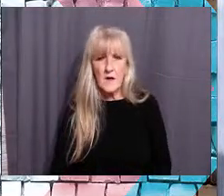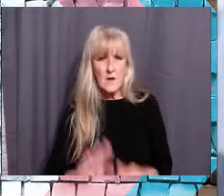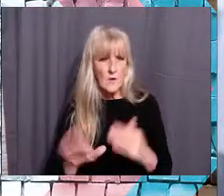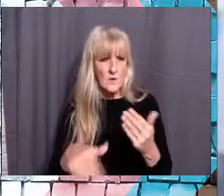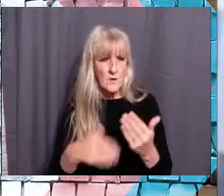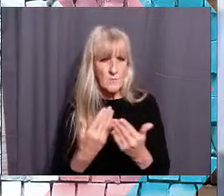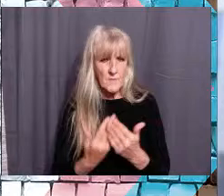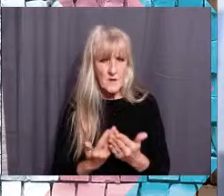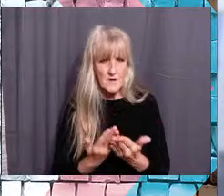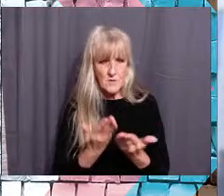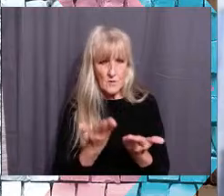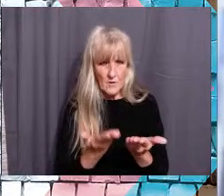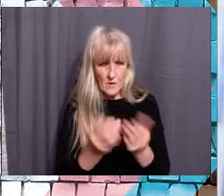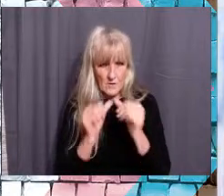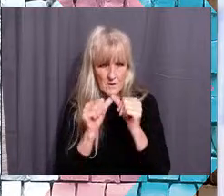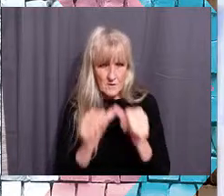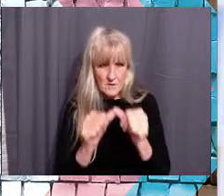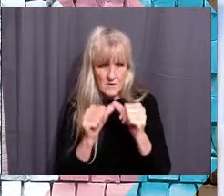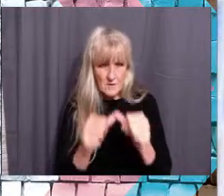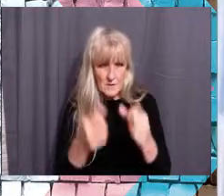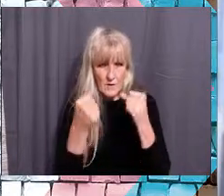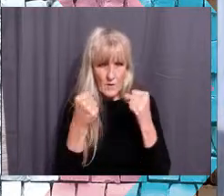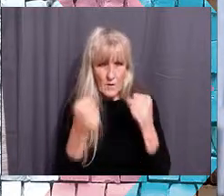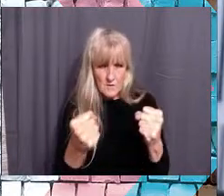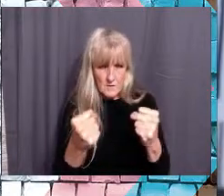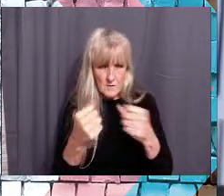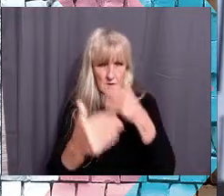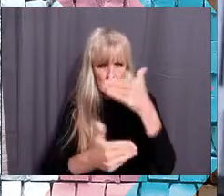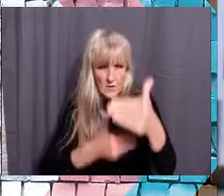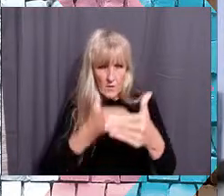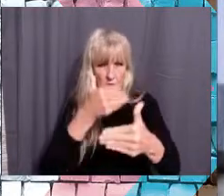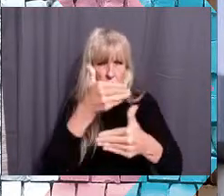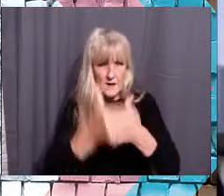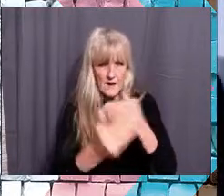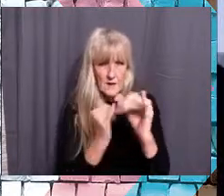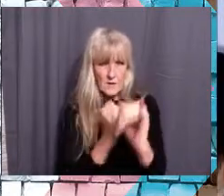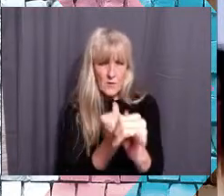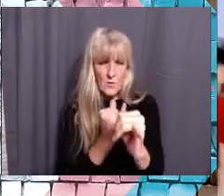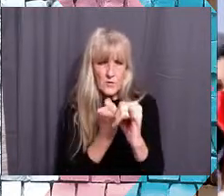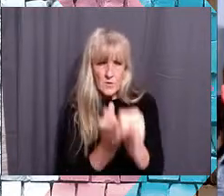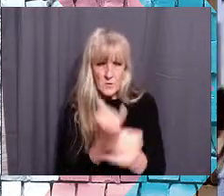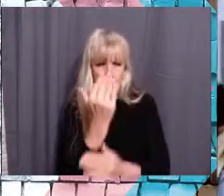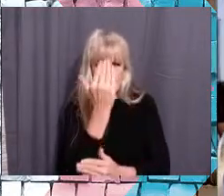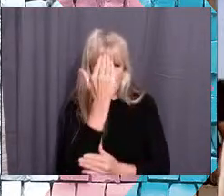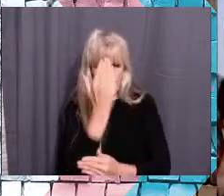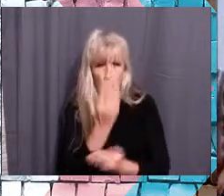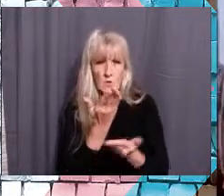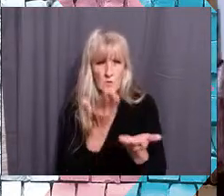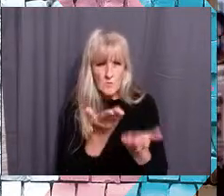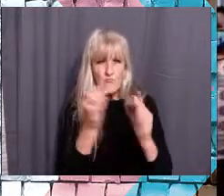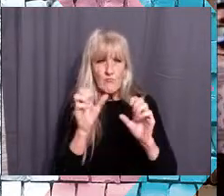gotta keep you strong. Move along, move along, like I know you do.